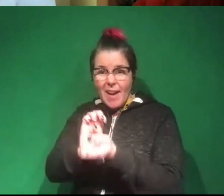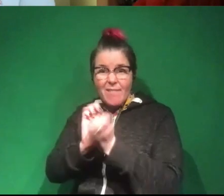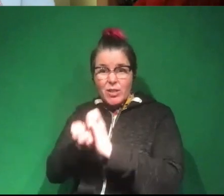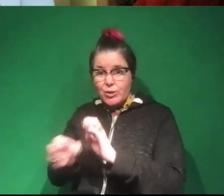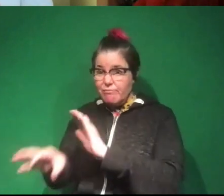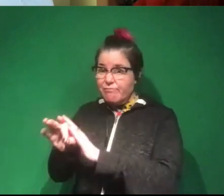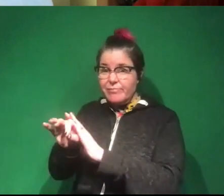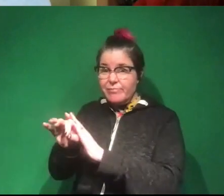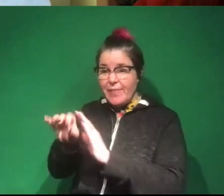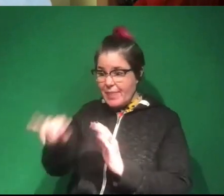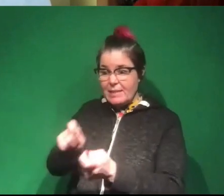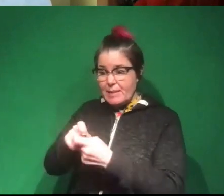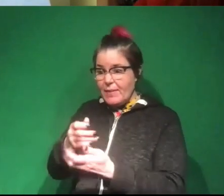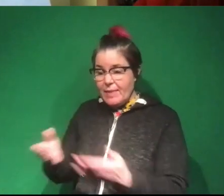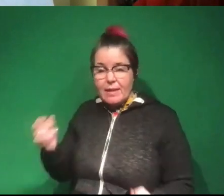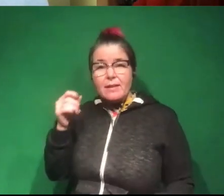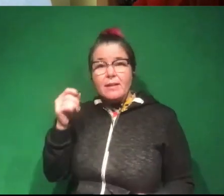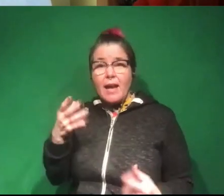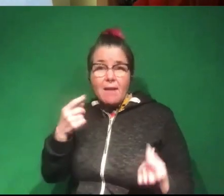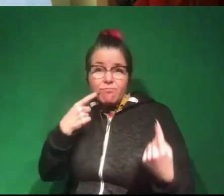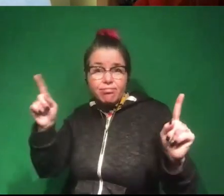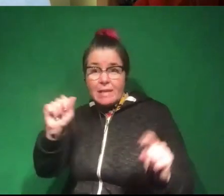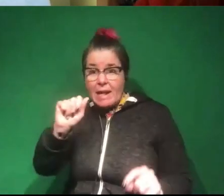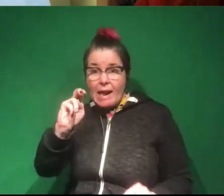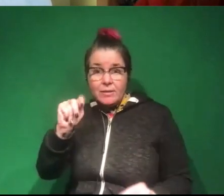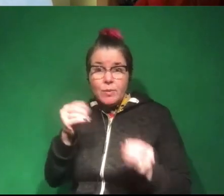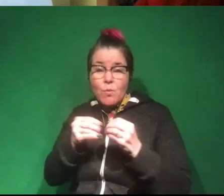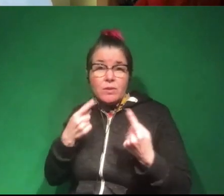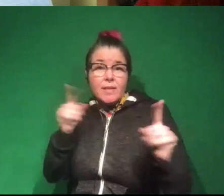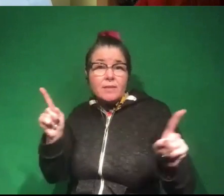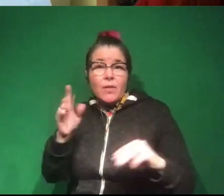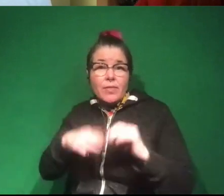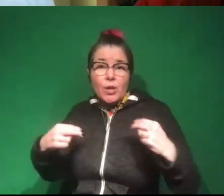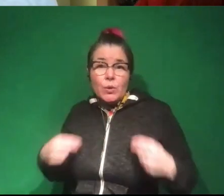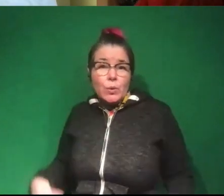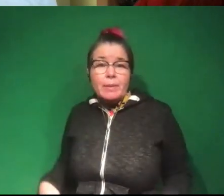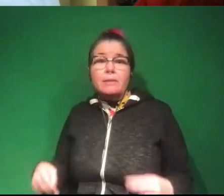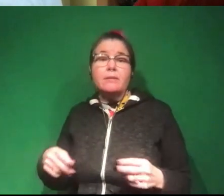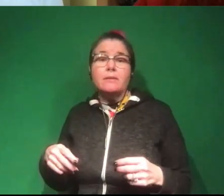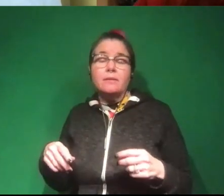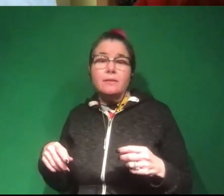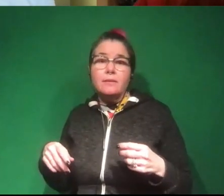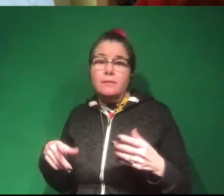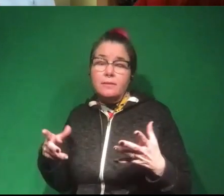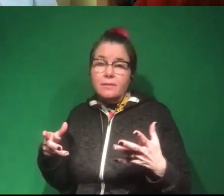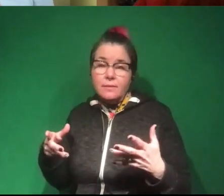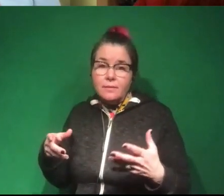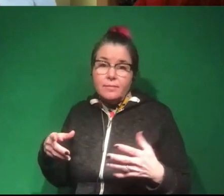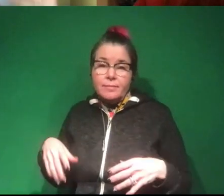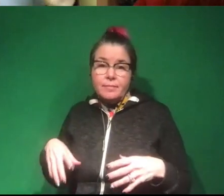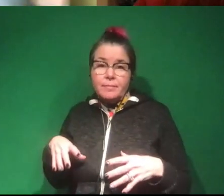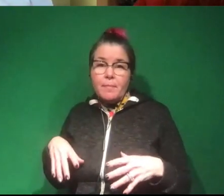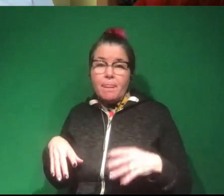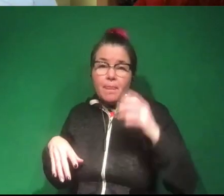selected to do, and they are really successful. Ants are more successful than humans in colonizing this planet. They're doing